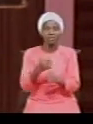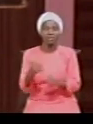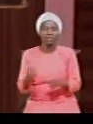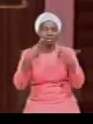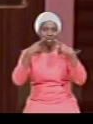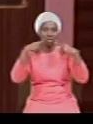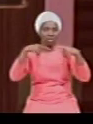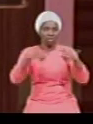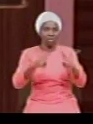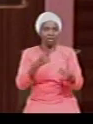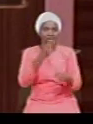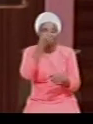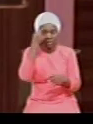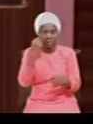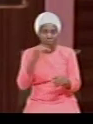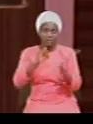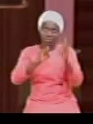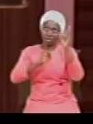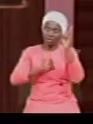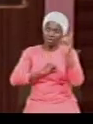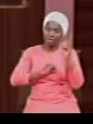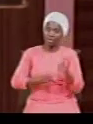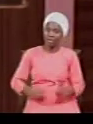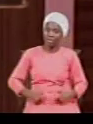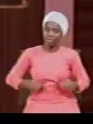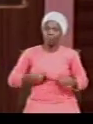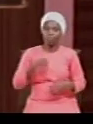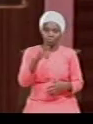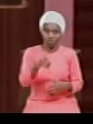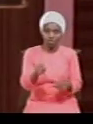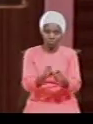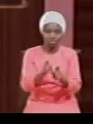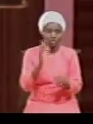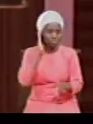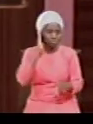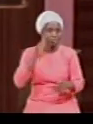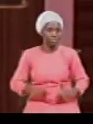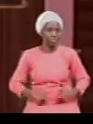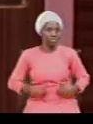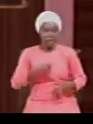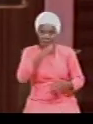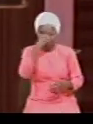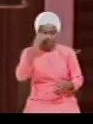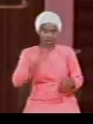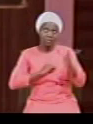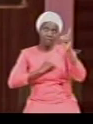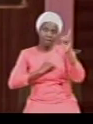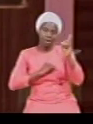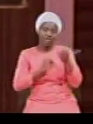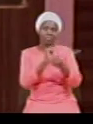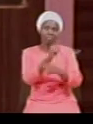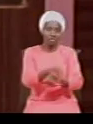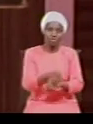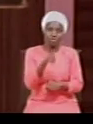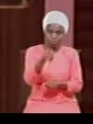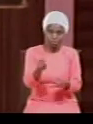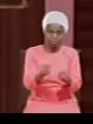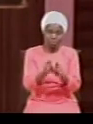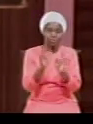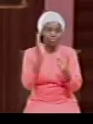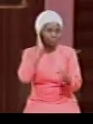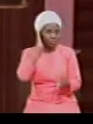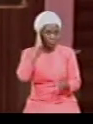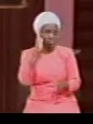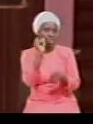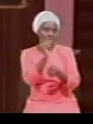proclamation. Because I live, ye shall live. Because I overcame, ye shall